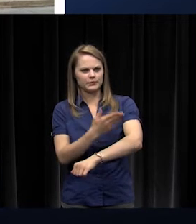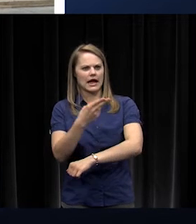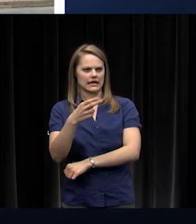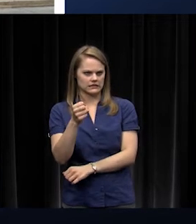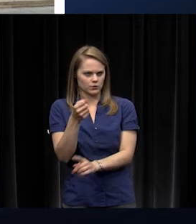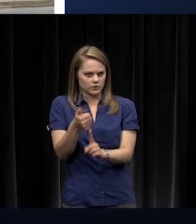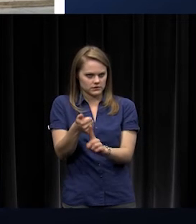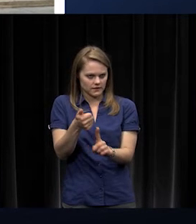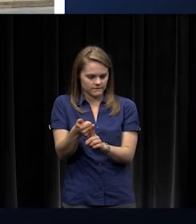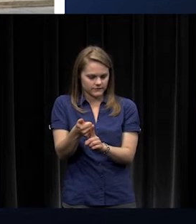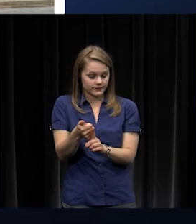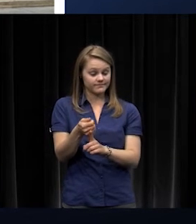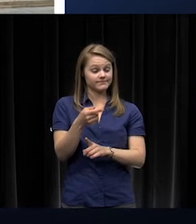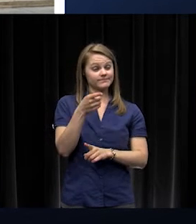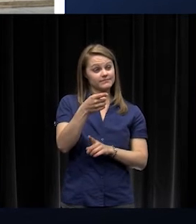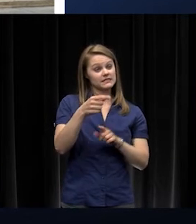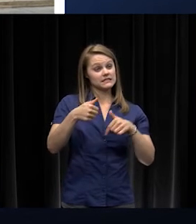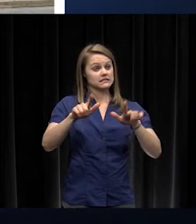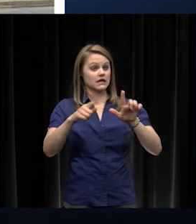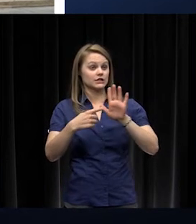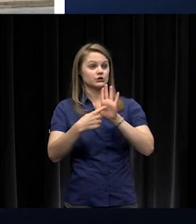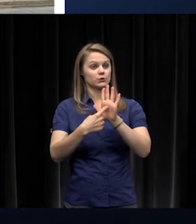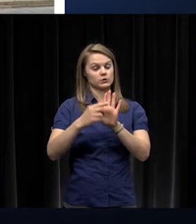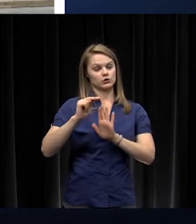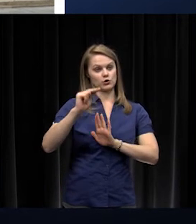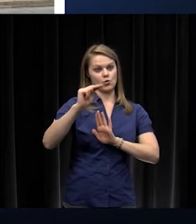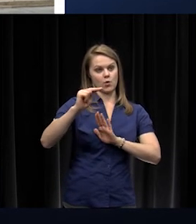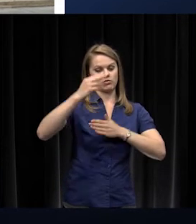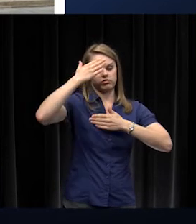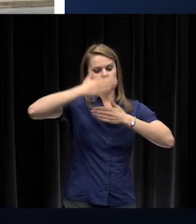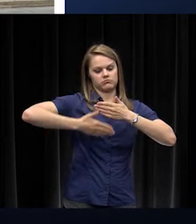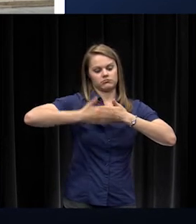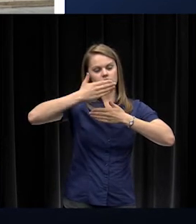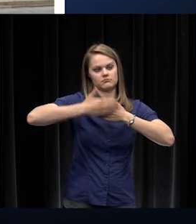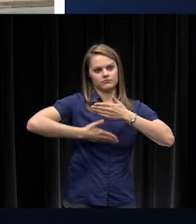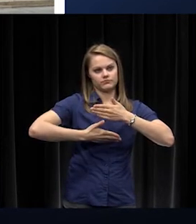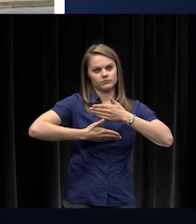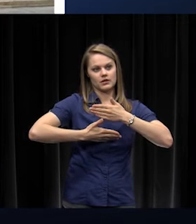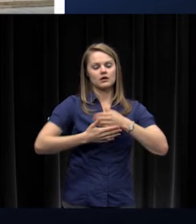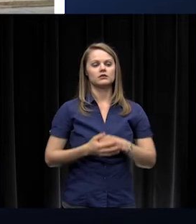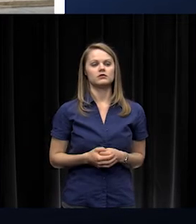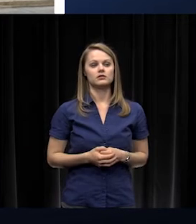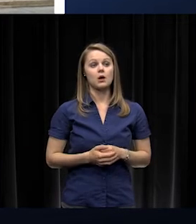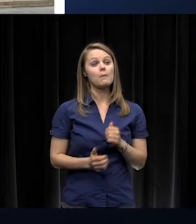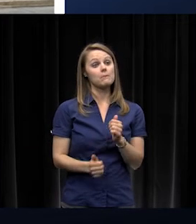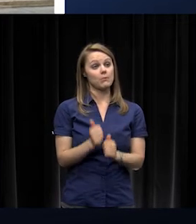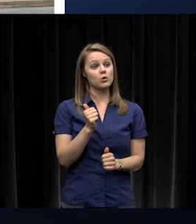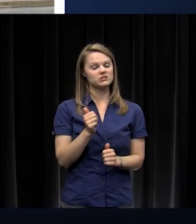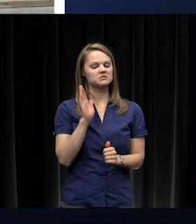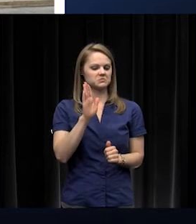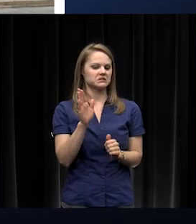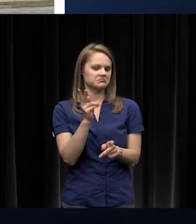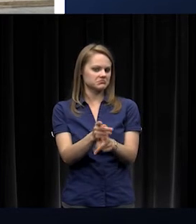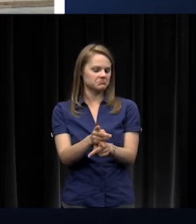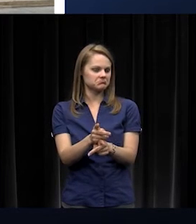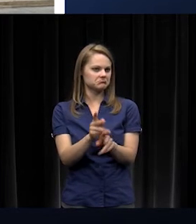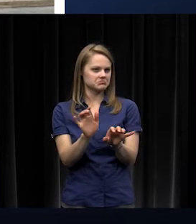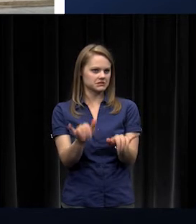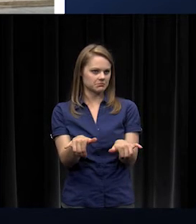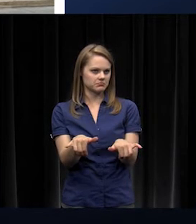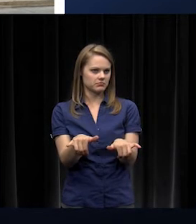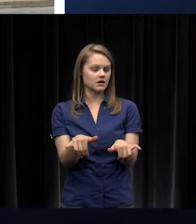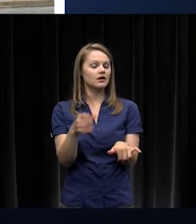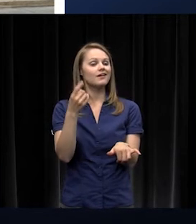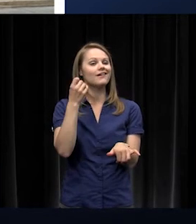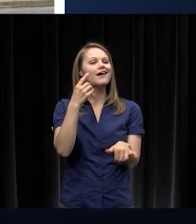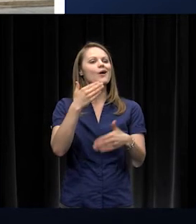north elevation, and as you can see, right now, the majority of this will stay in place. We have to take the windows